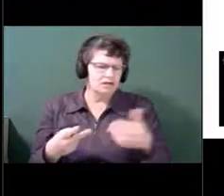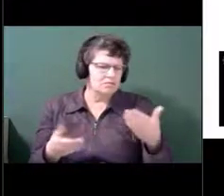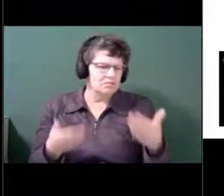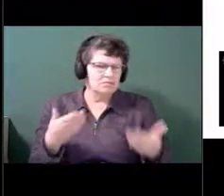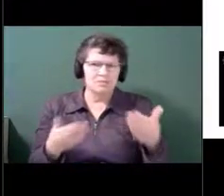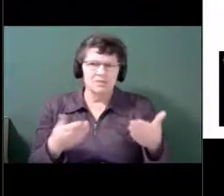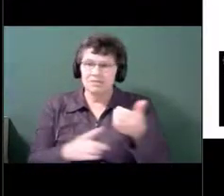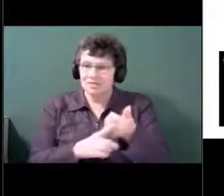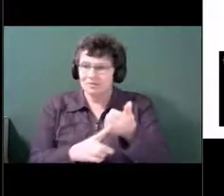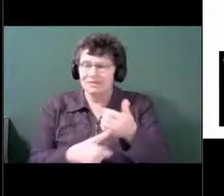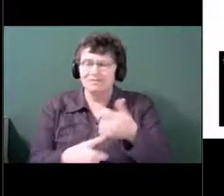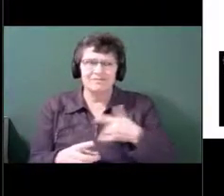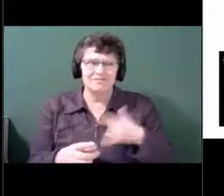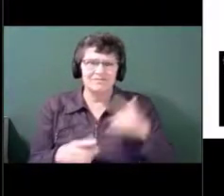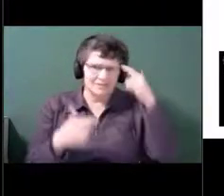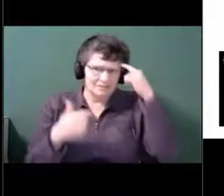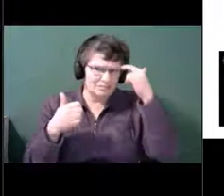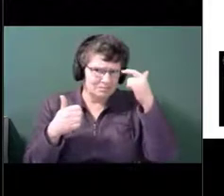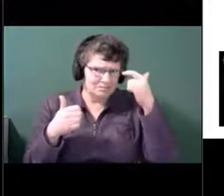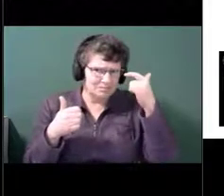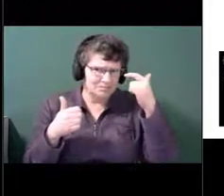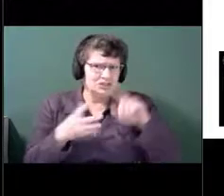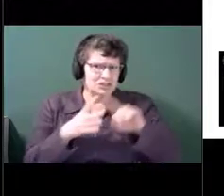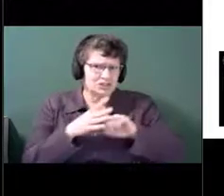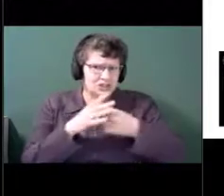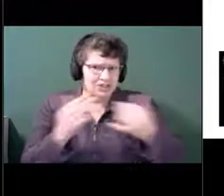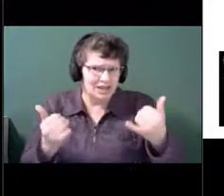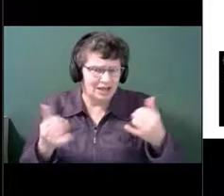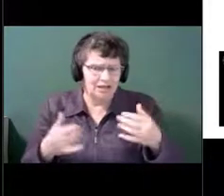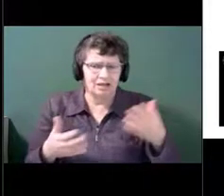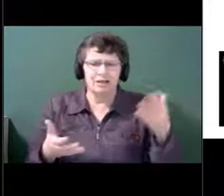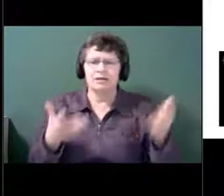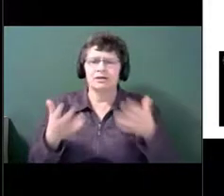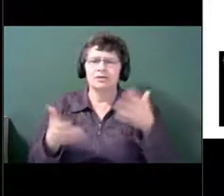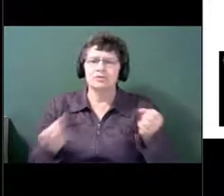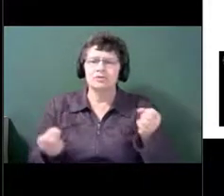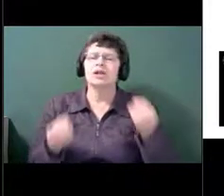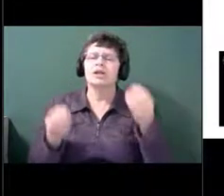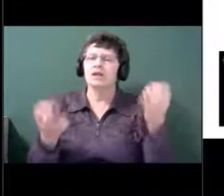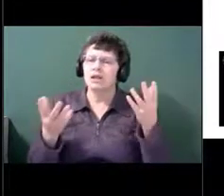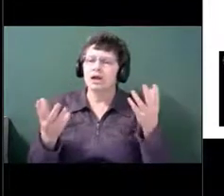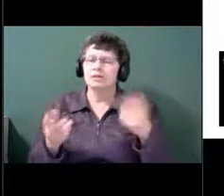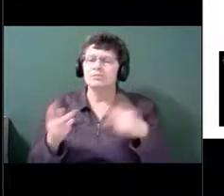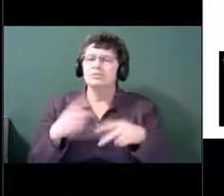pleased. I'm pleased that it's meaning a lot to a lot of people.